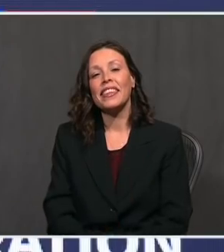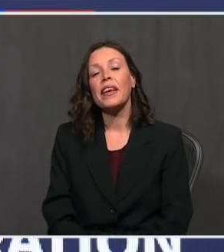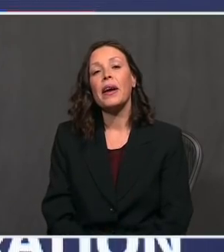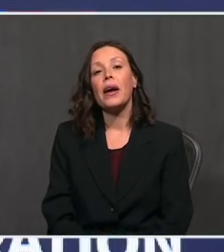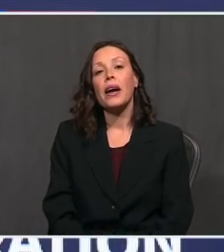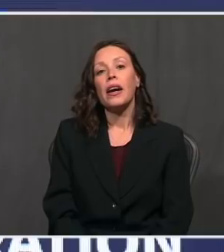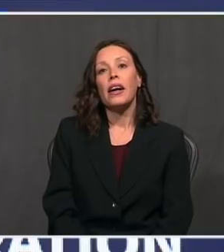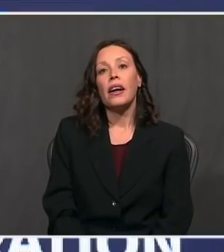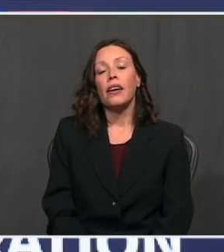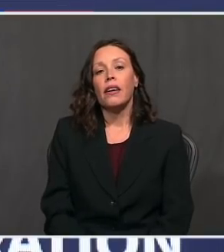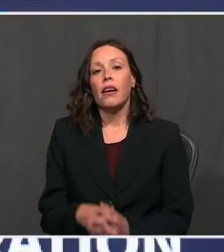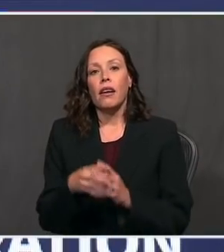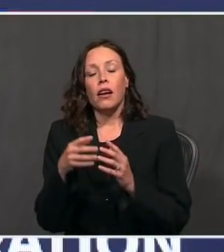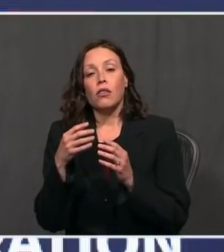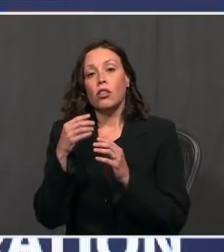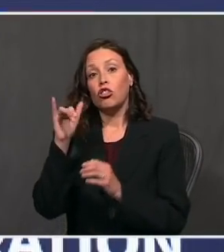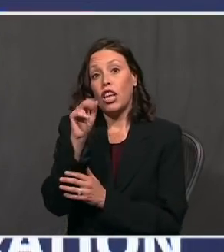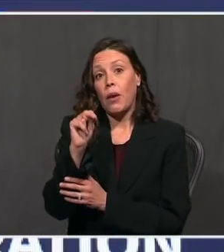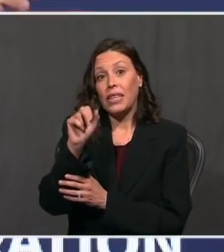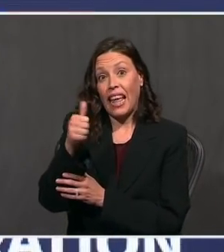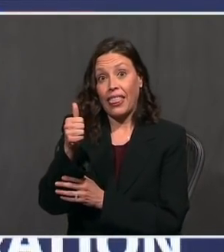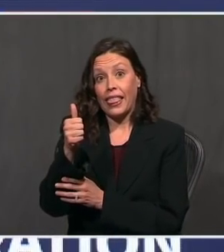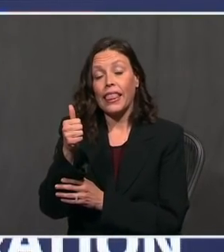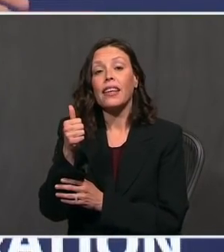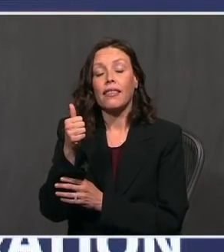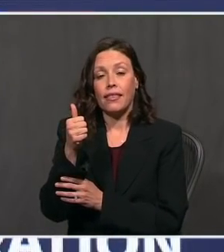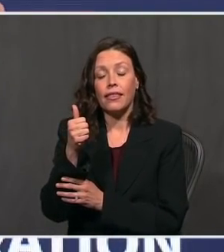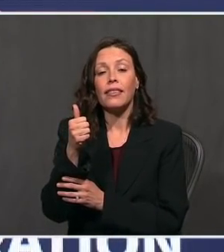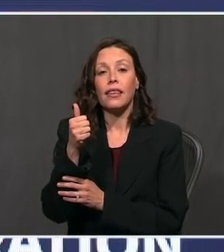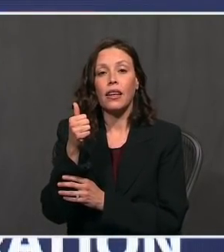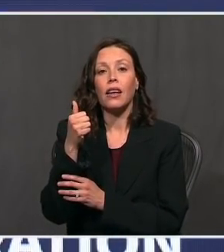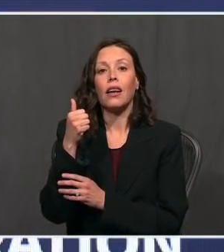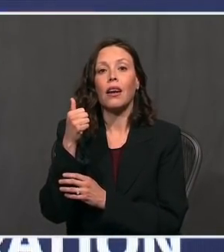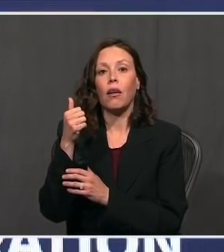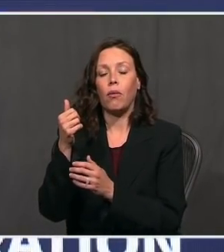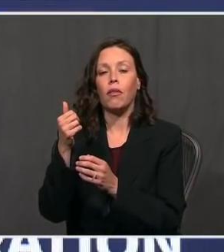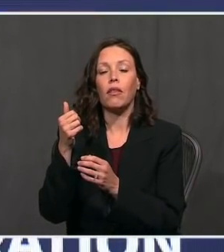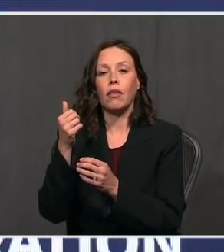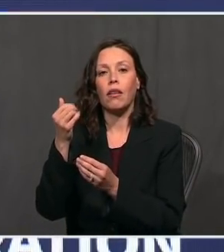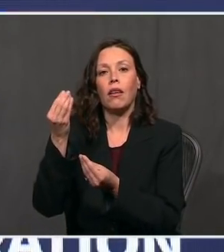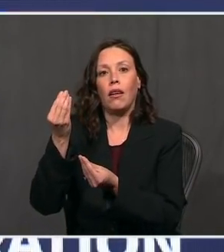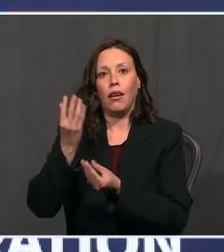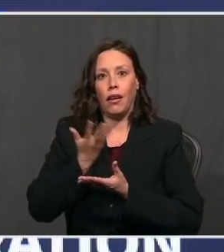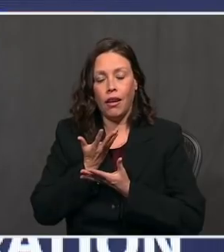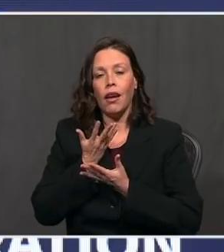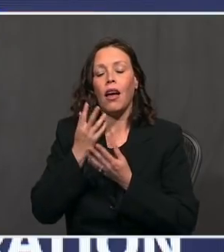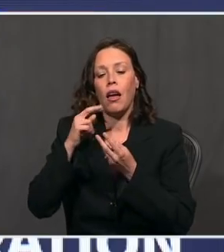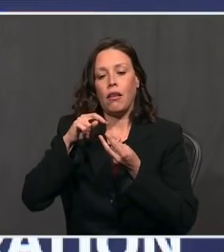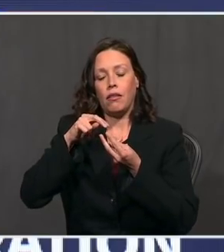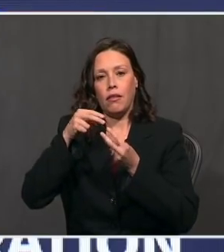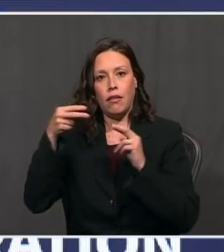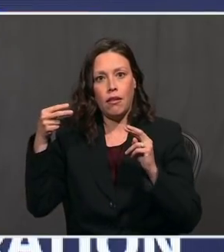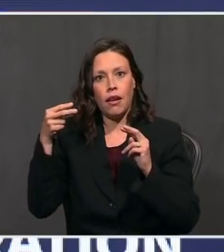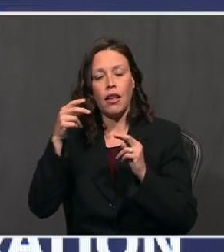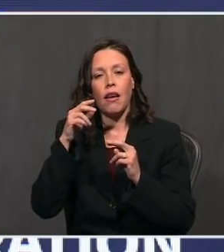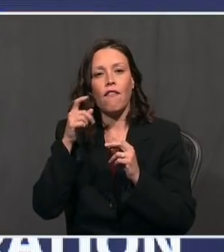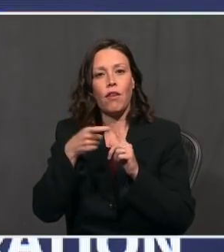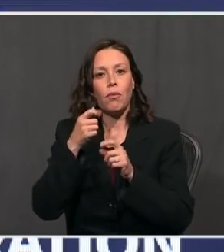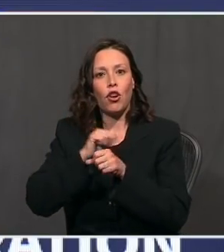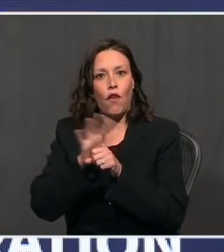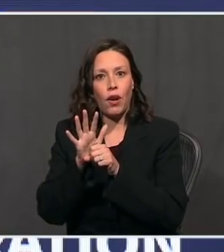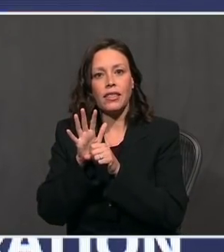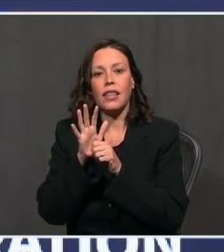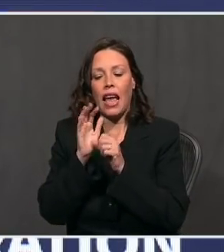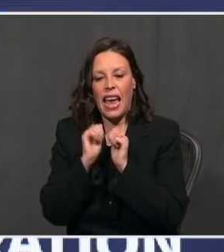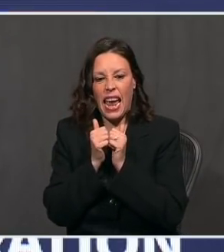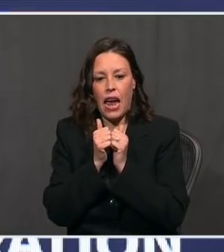And the dates speak for themselves. January 10th, we received the first sequence of the coronavirus vaccine. Literally the next